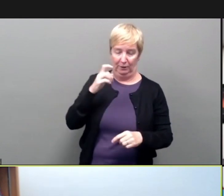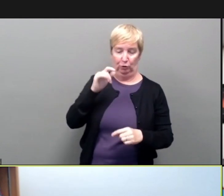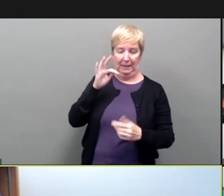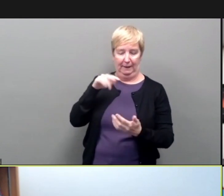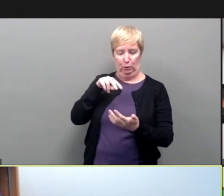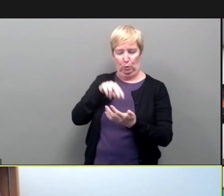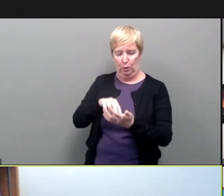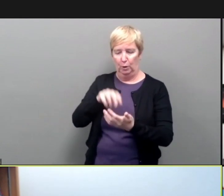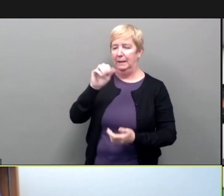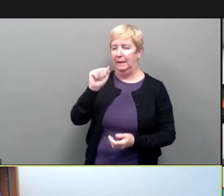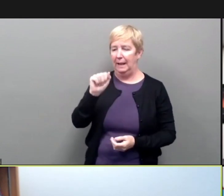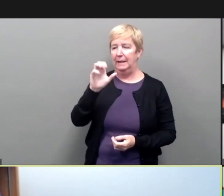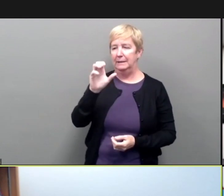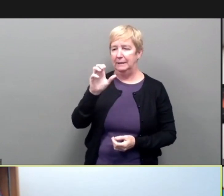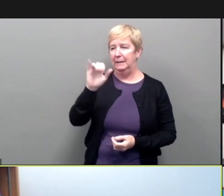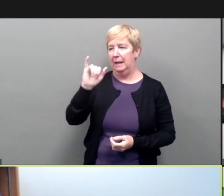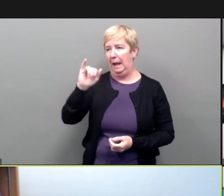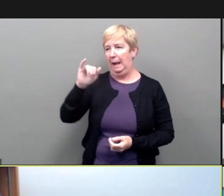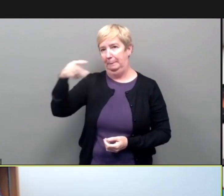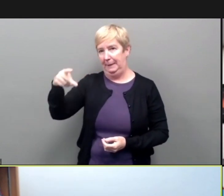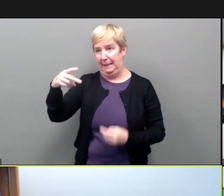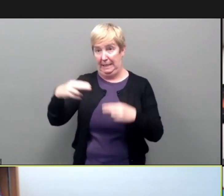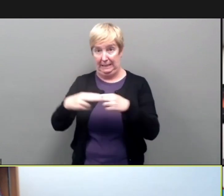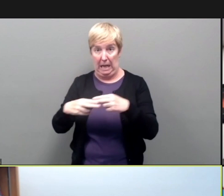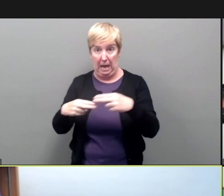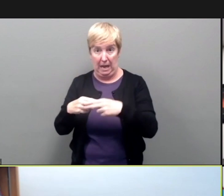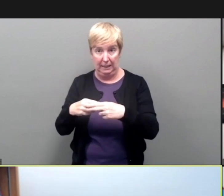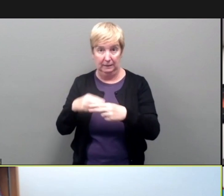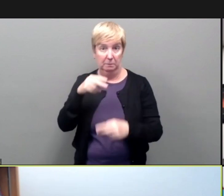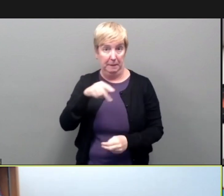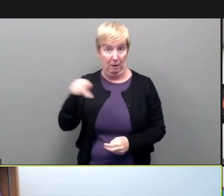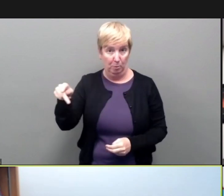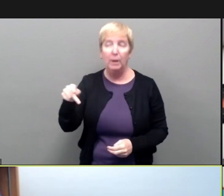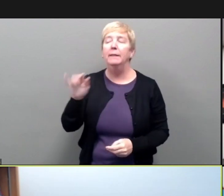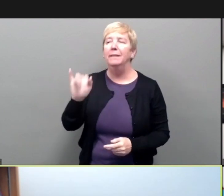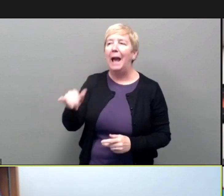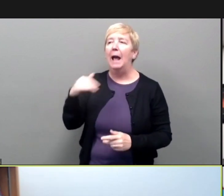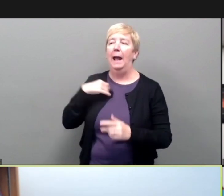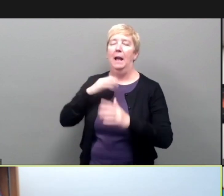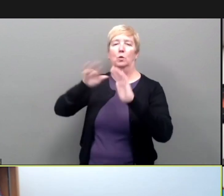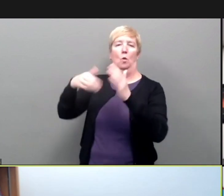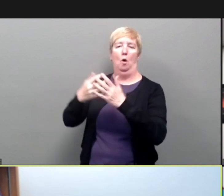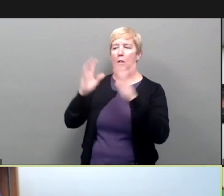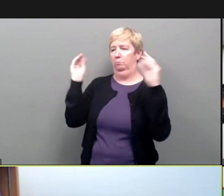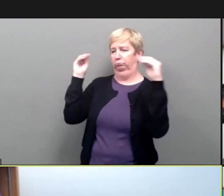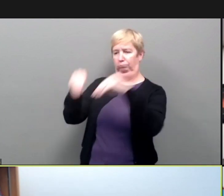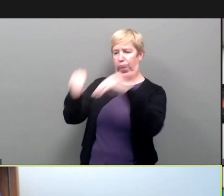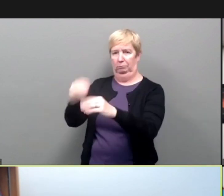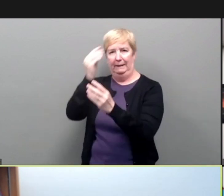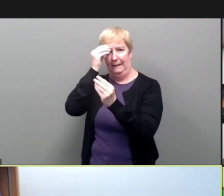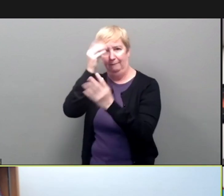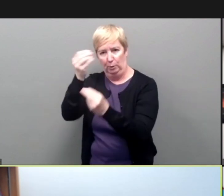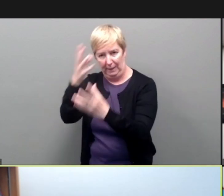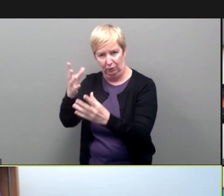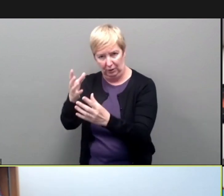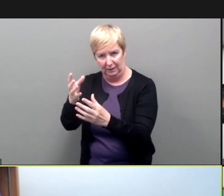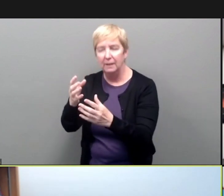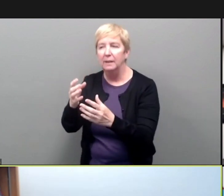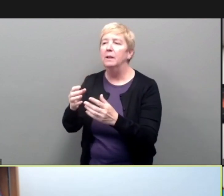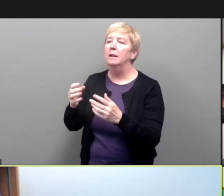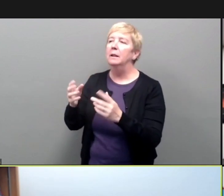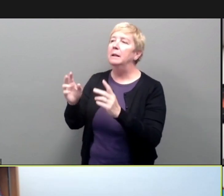ACIP slide deck, it shows you all the data that was reviewed to